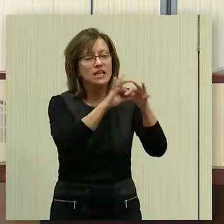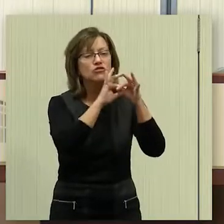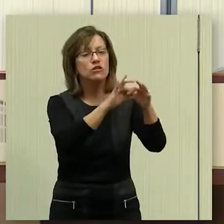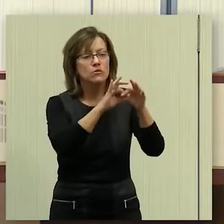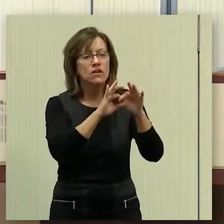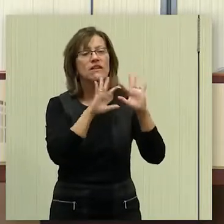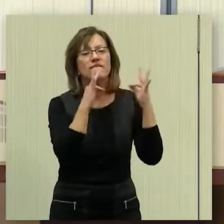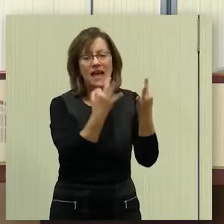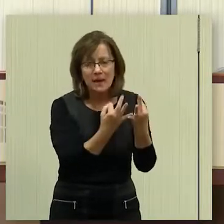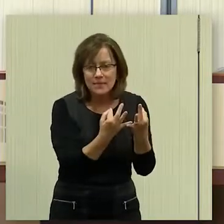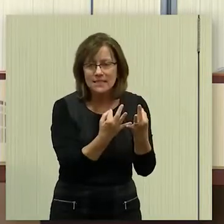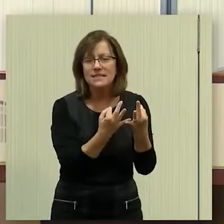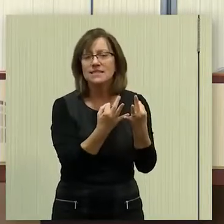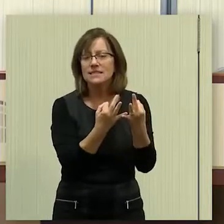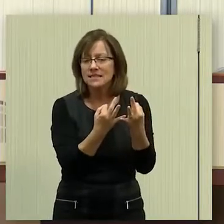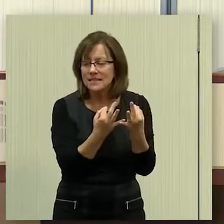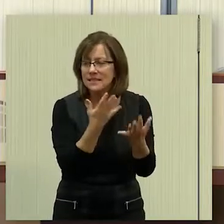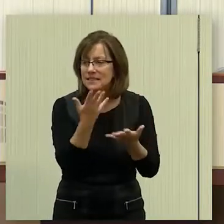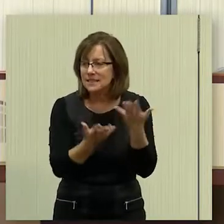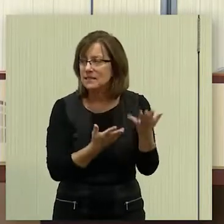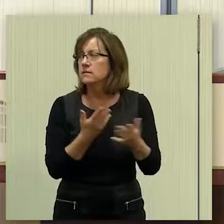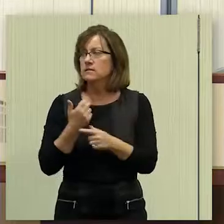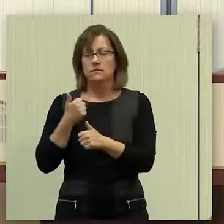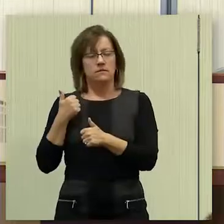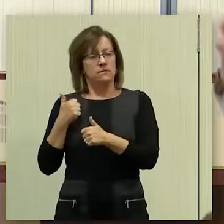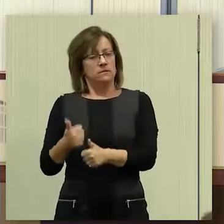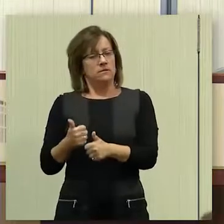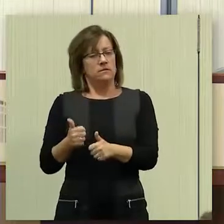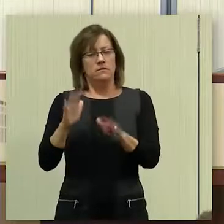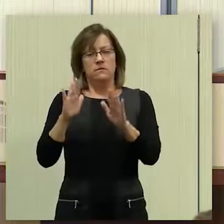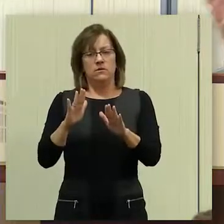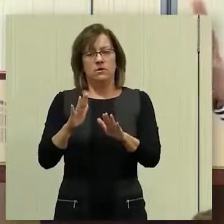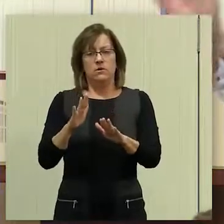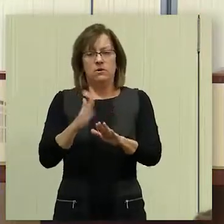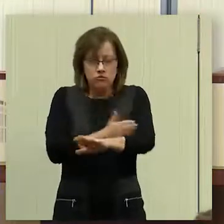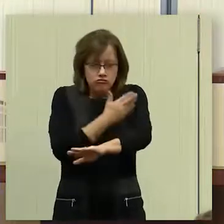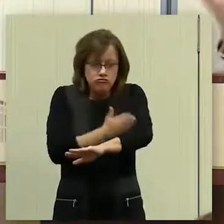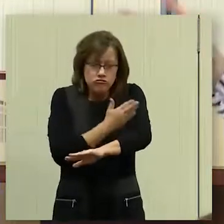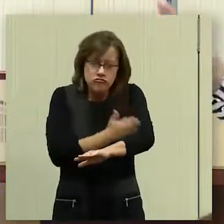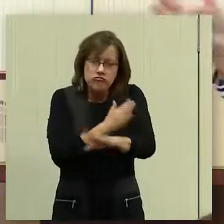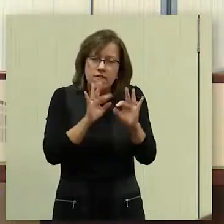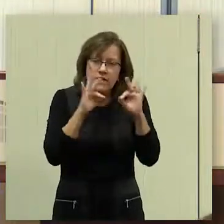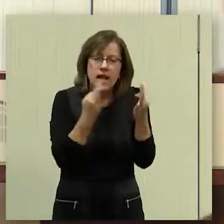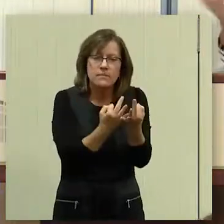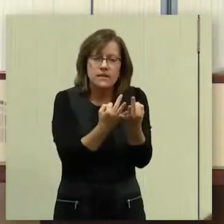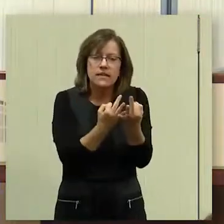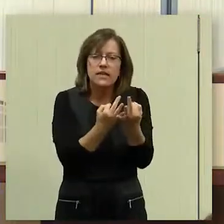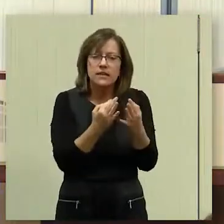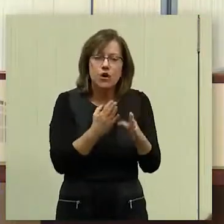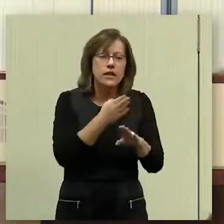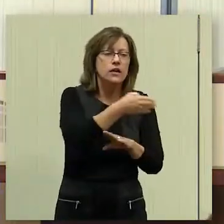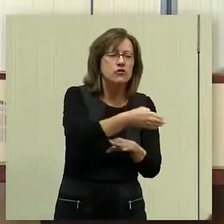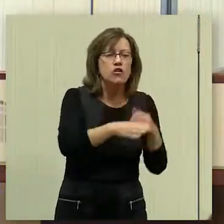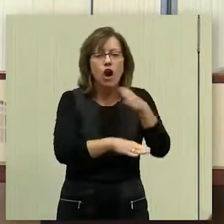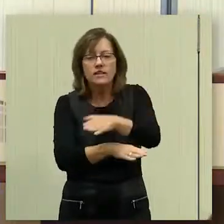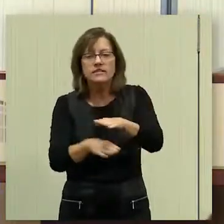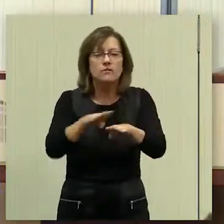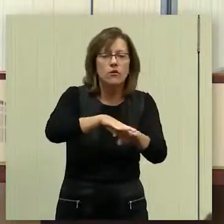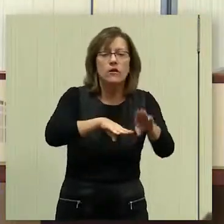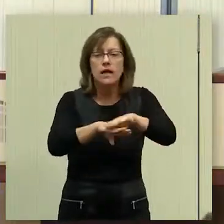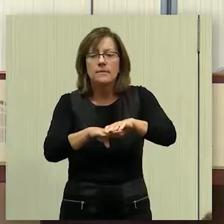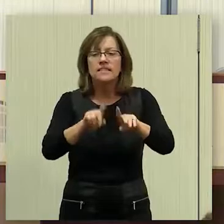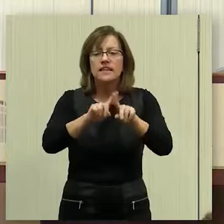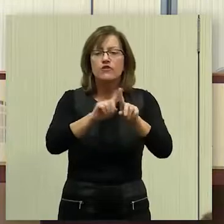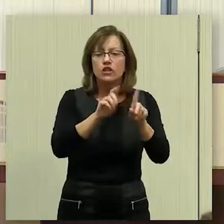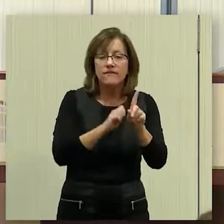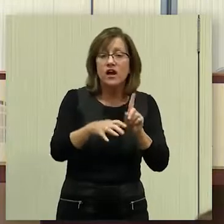start brainstorming what we can do. Excellent. That's great. So really work on families and going across environments. That's great. That'll make huge differences,